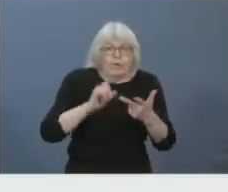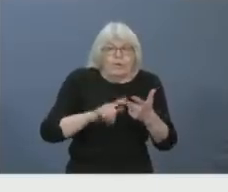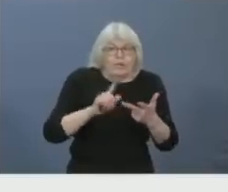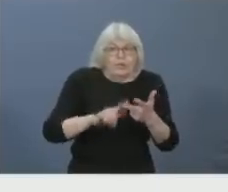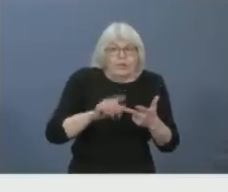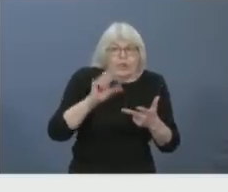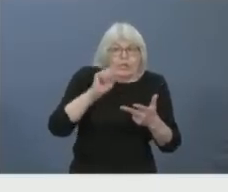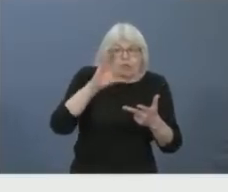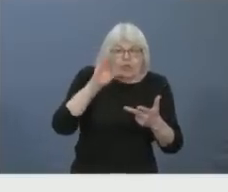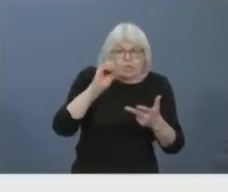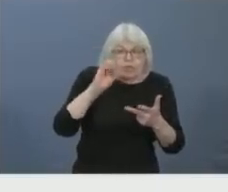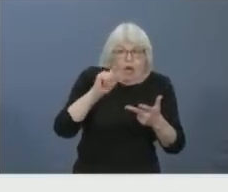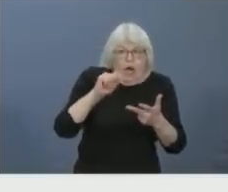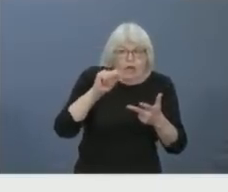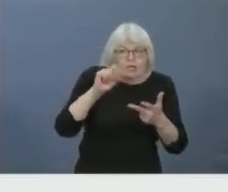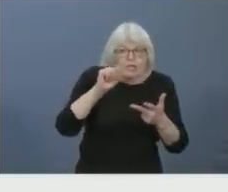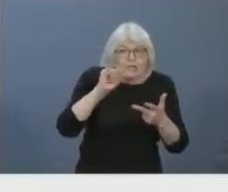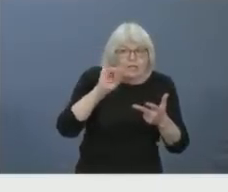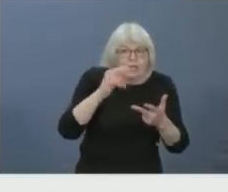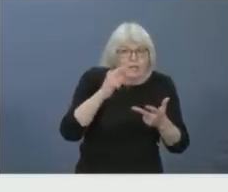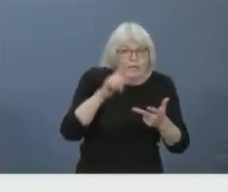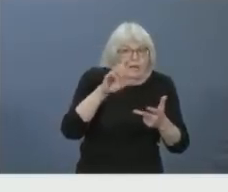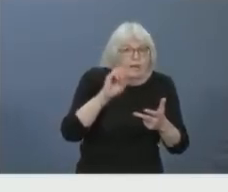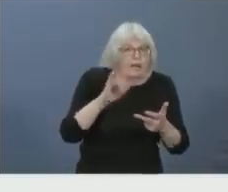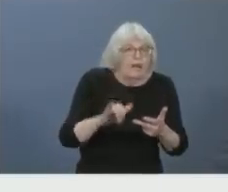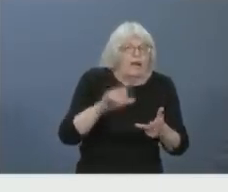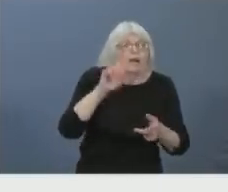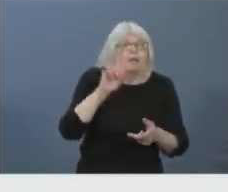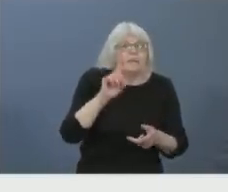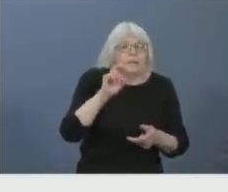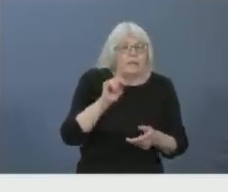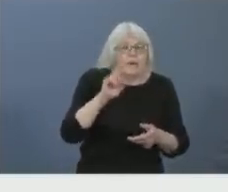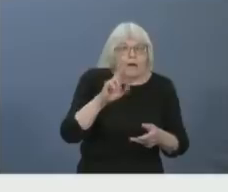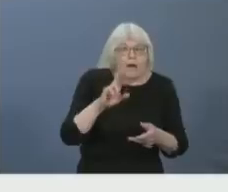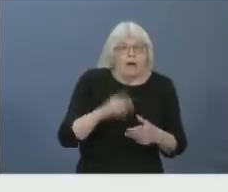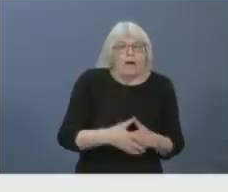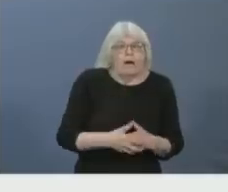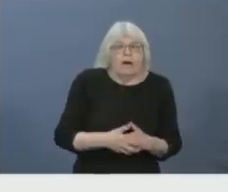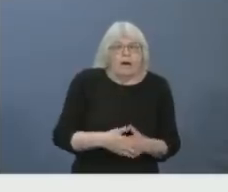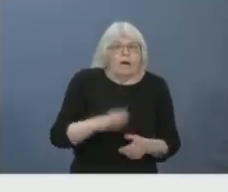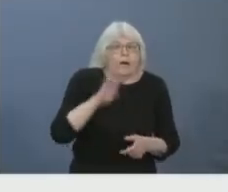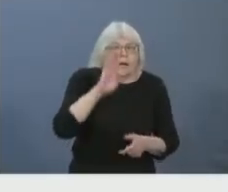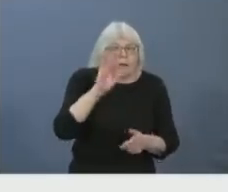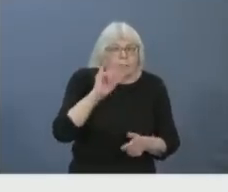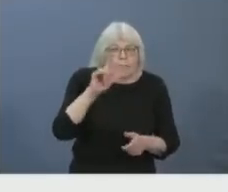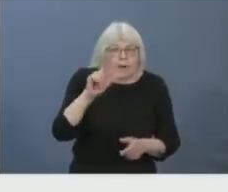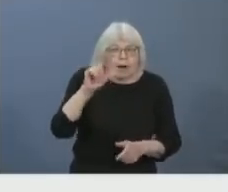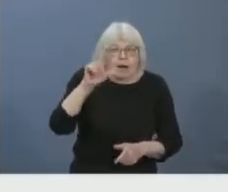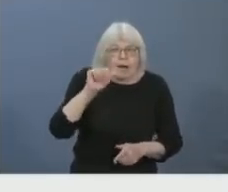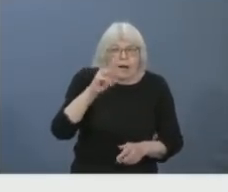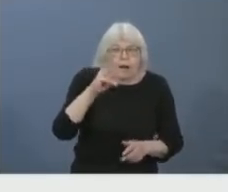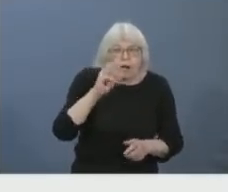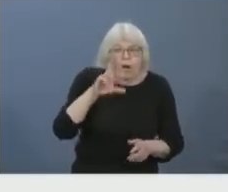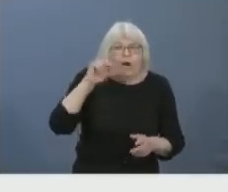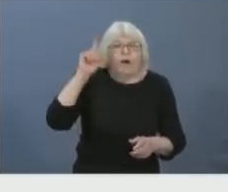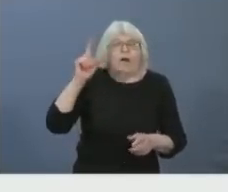Protection with the Department of Natural Resources and Renewables, Bill Lawler, Atlantic Director of Government and